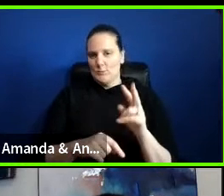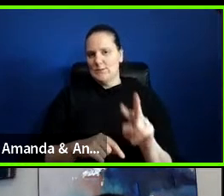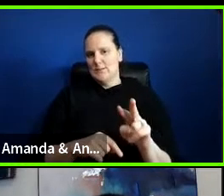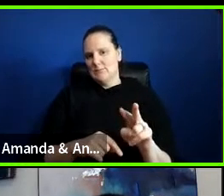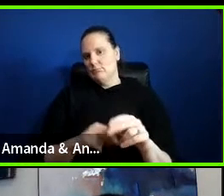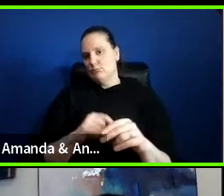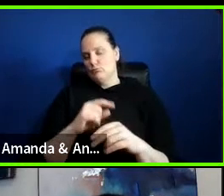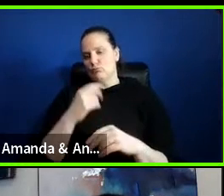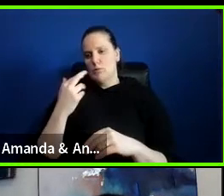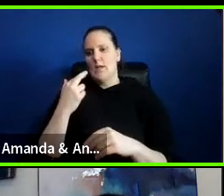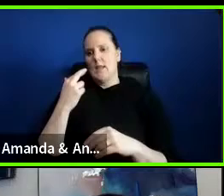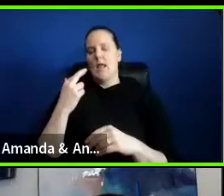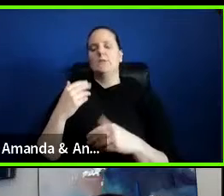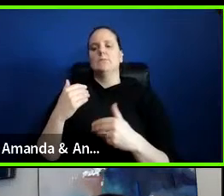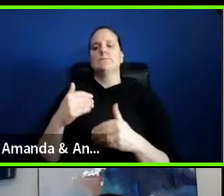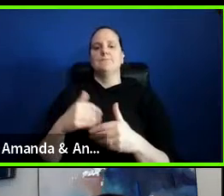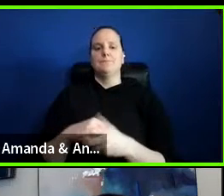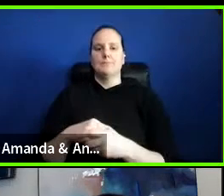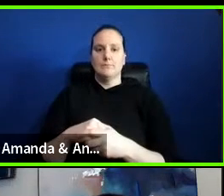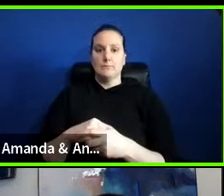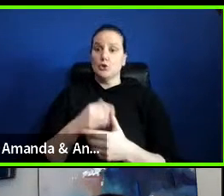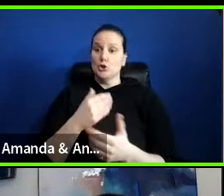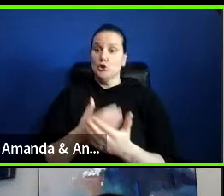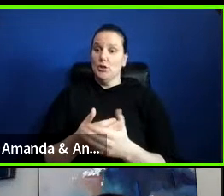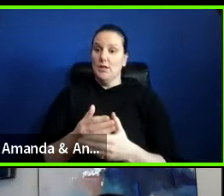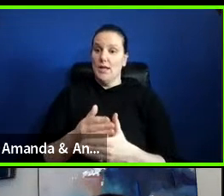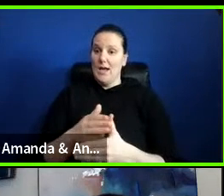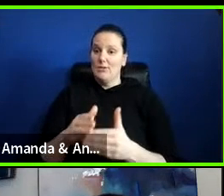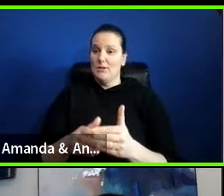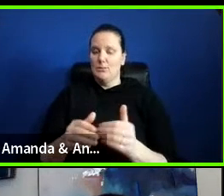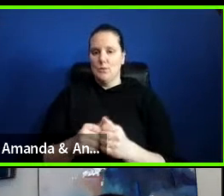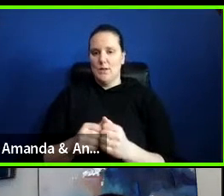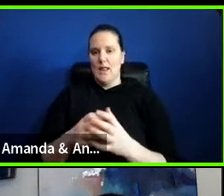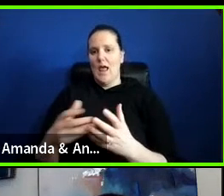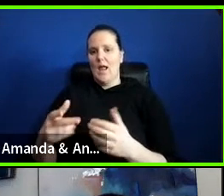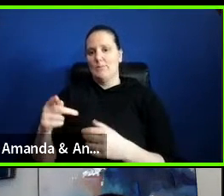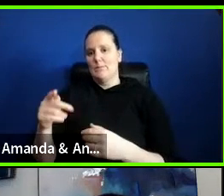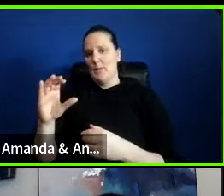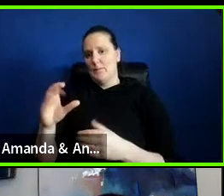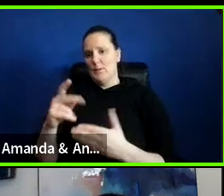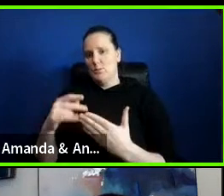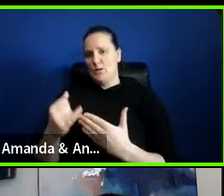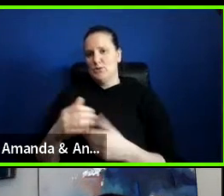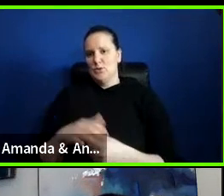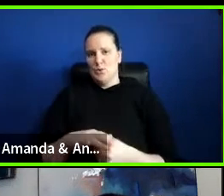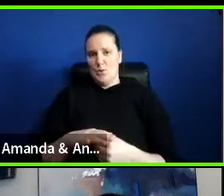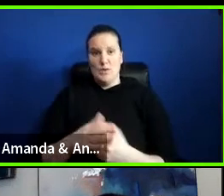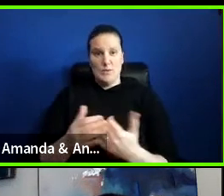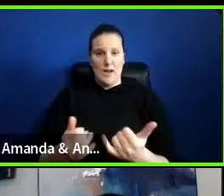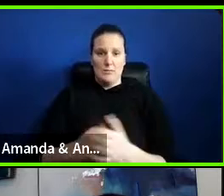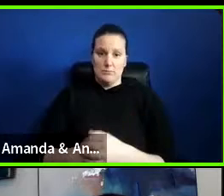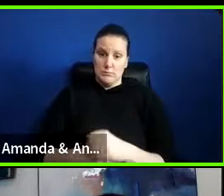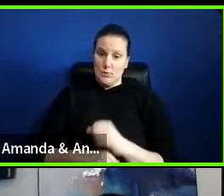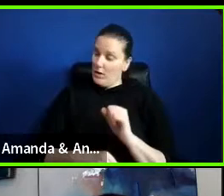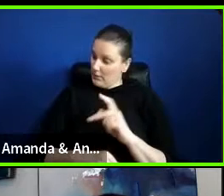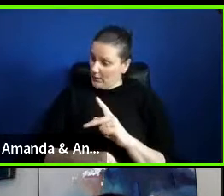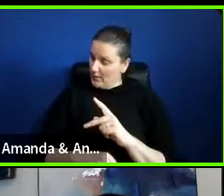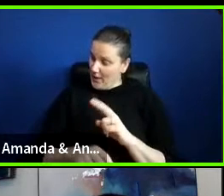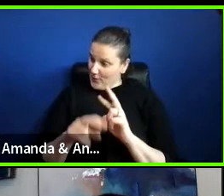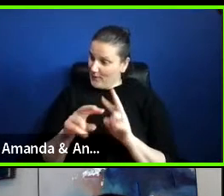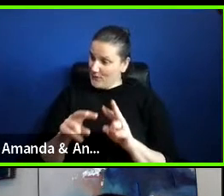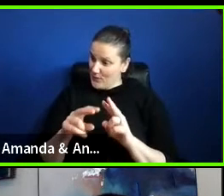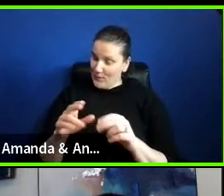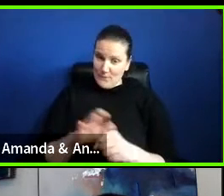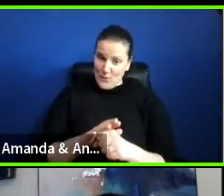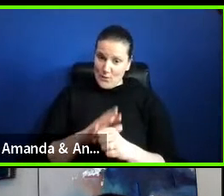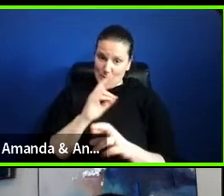actually realizing some pretty good outcomes on a lot of public projects locally right now. Okay, I look forward to the full report. I